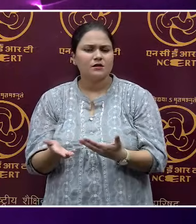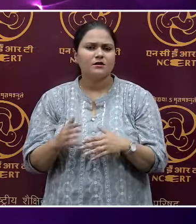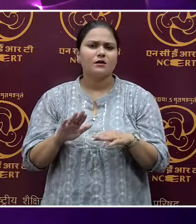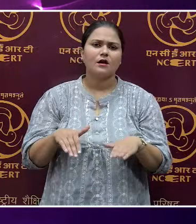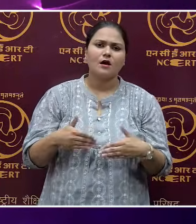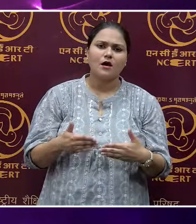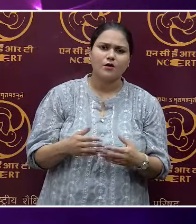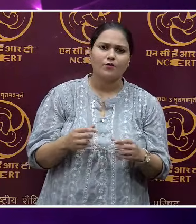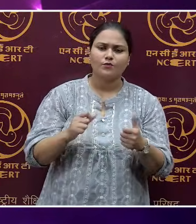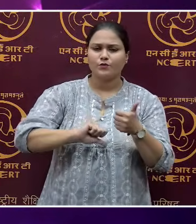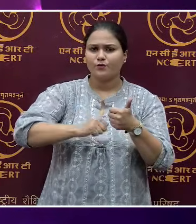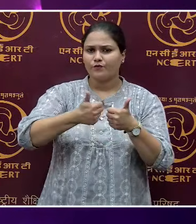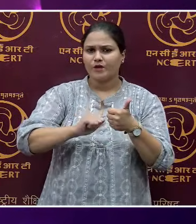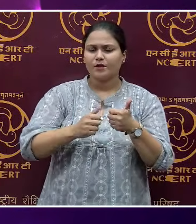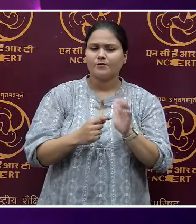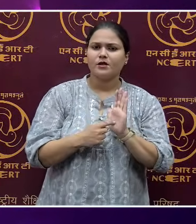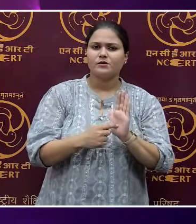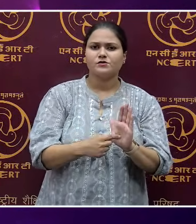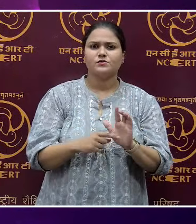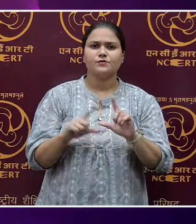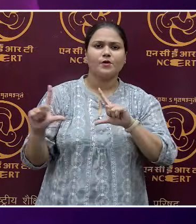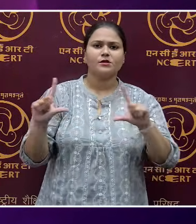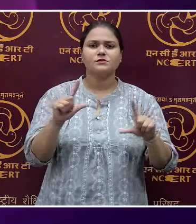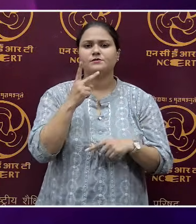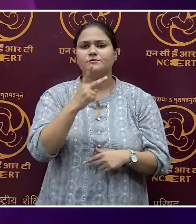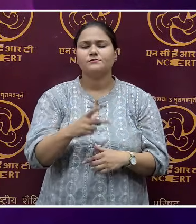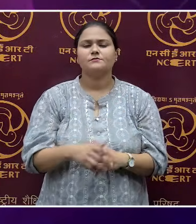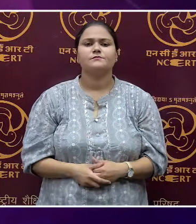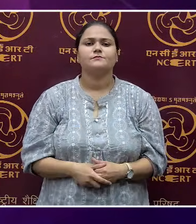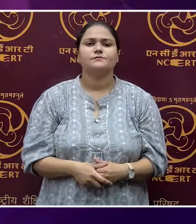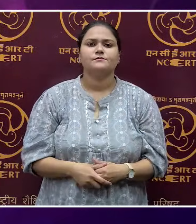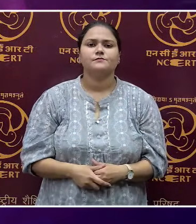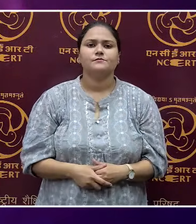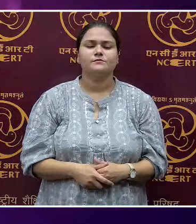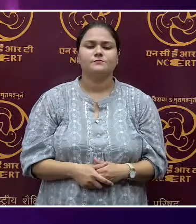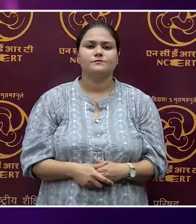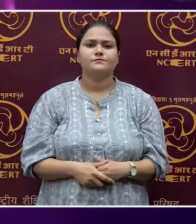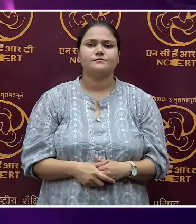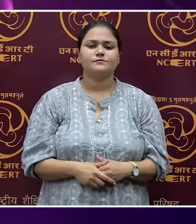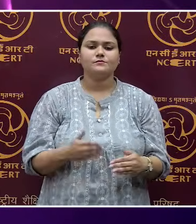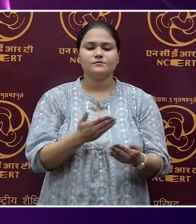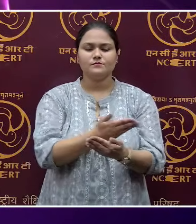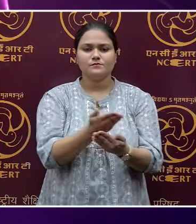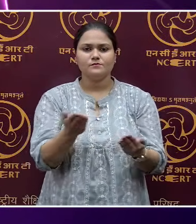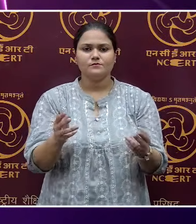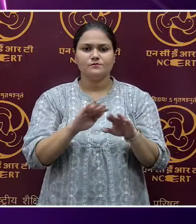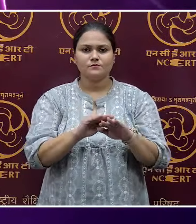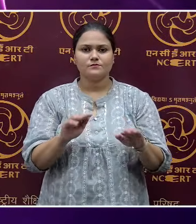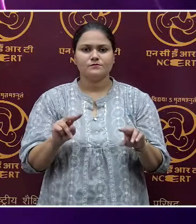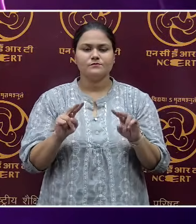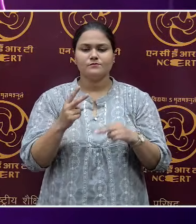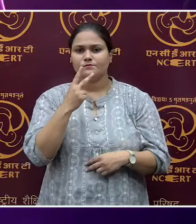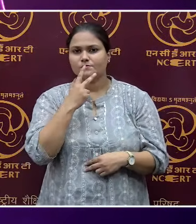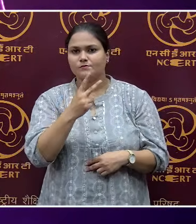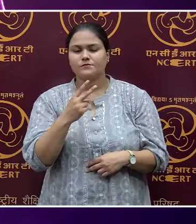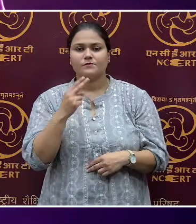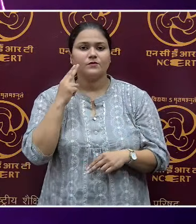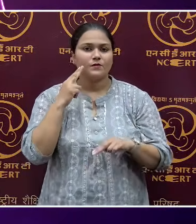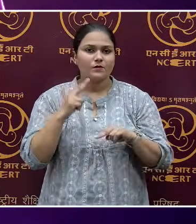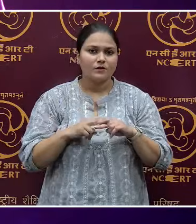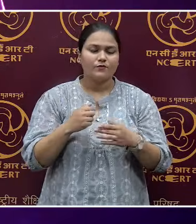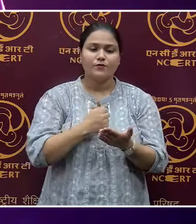the feedback? I am showing you the screen on my screen. Yes. So viewers, you just pay attention, because I'm sure when